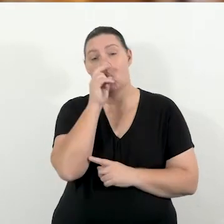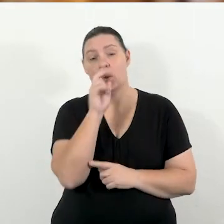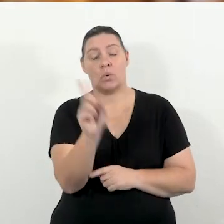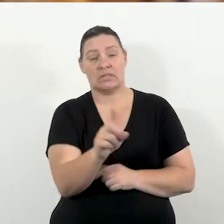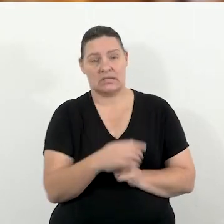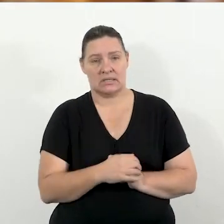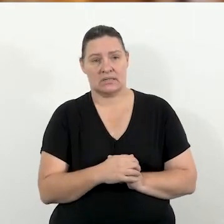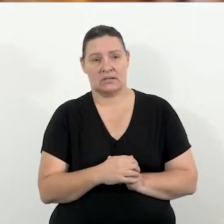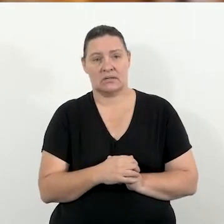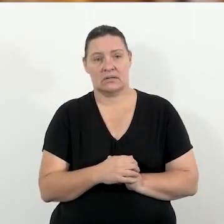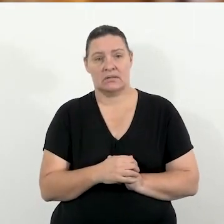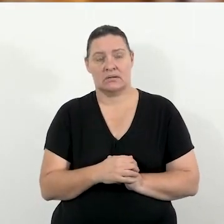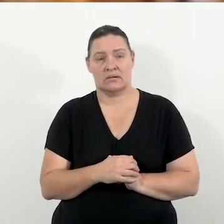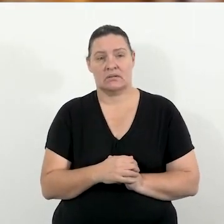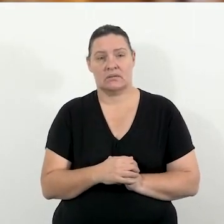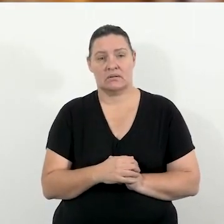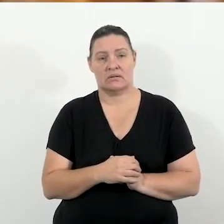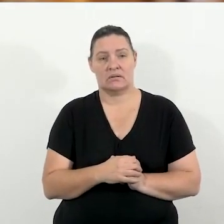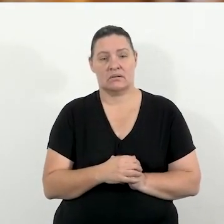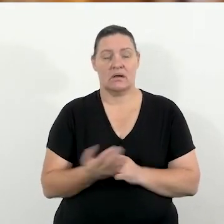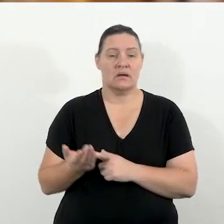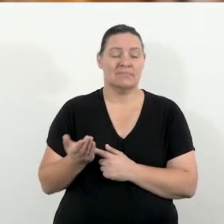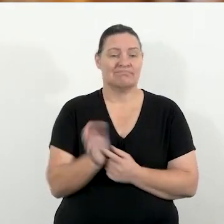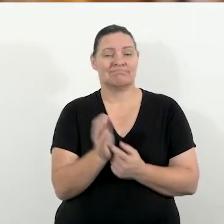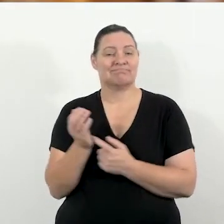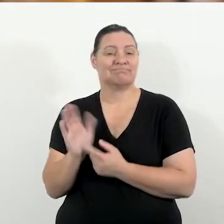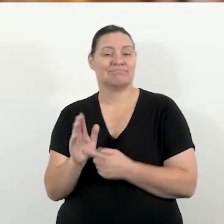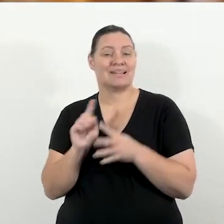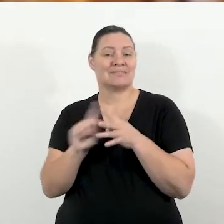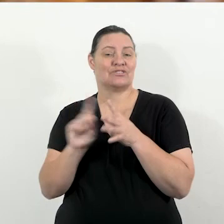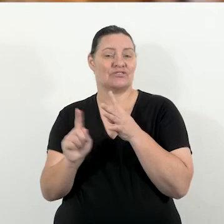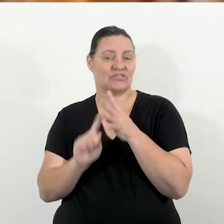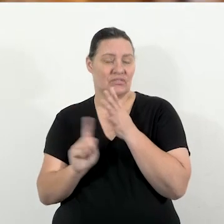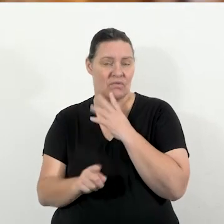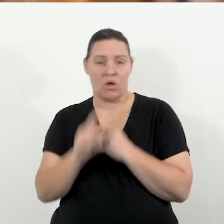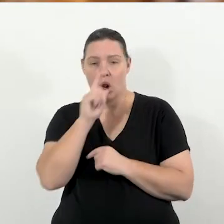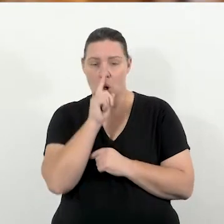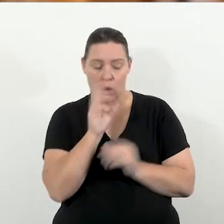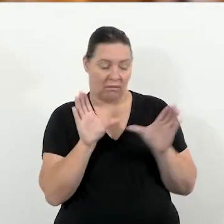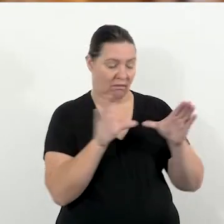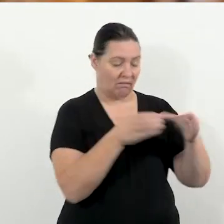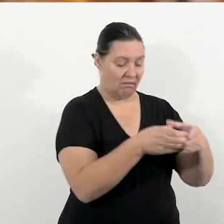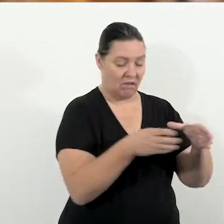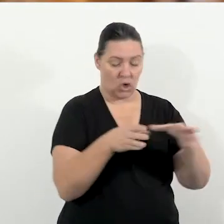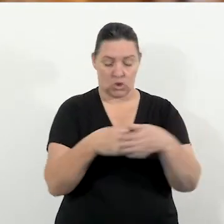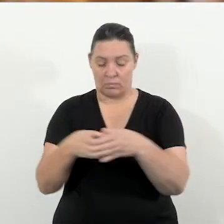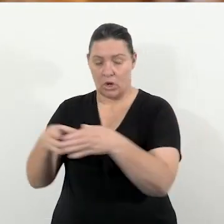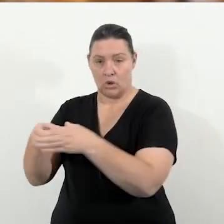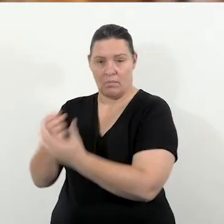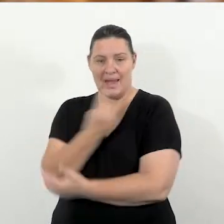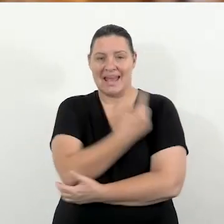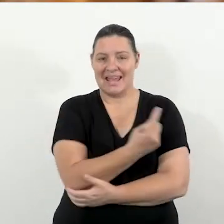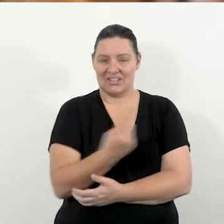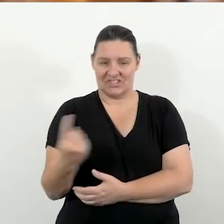to look at the different slides when we look at the different spheres individually so that we